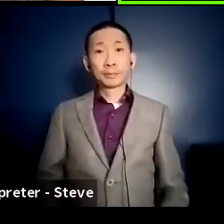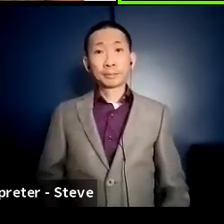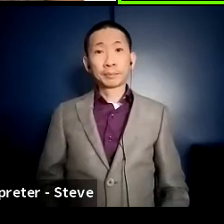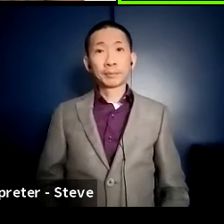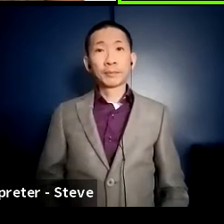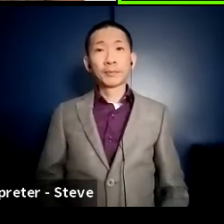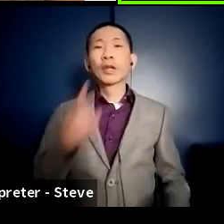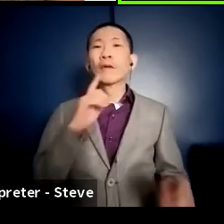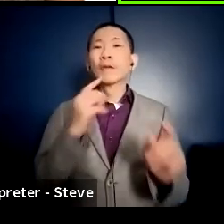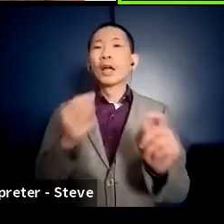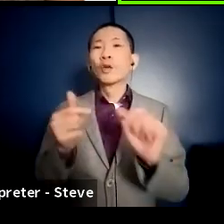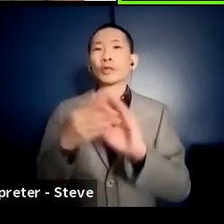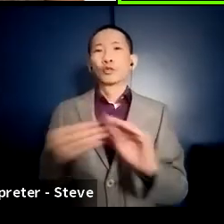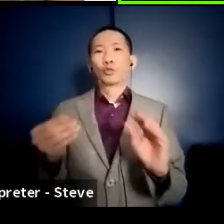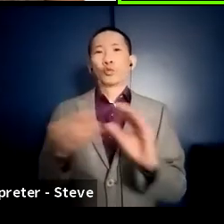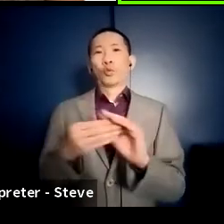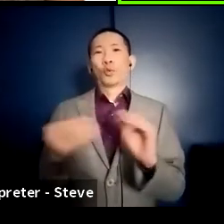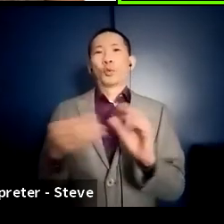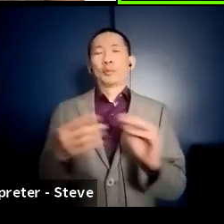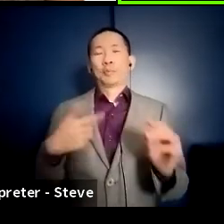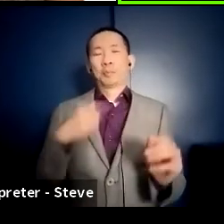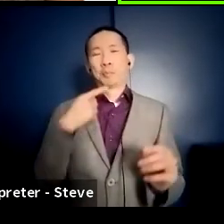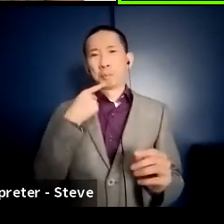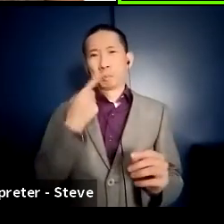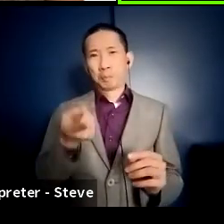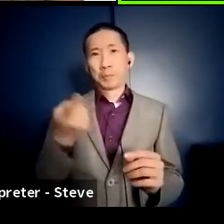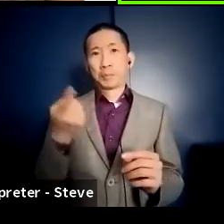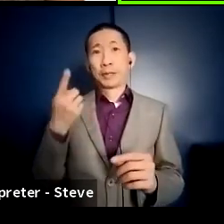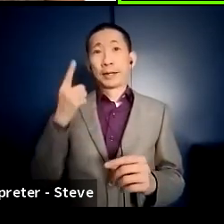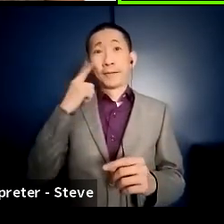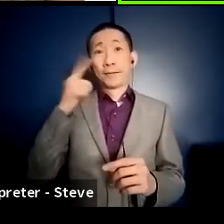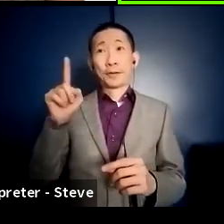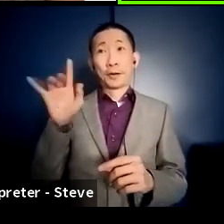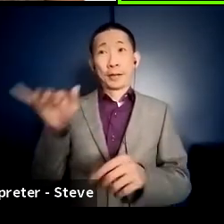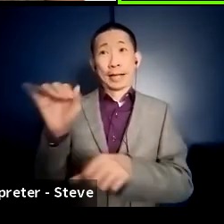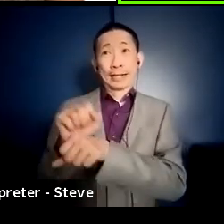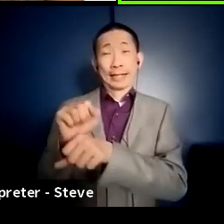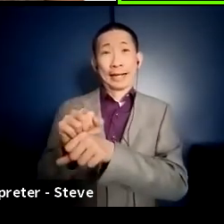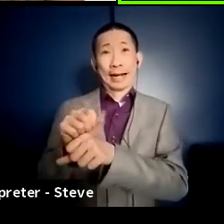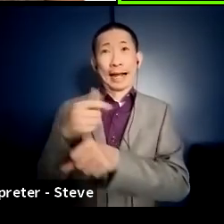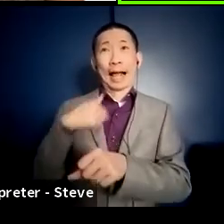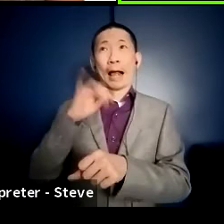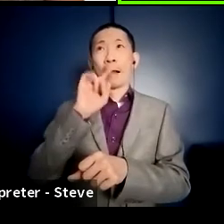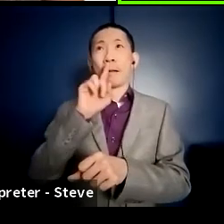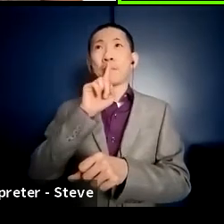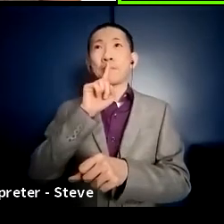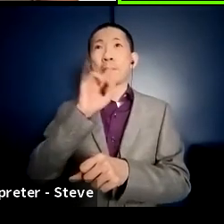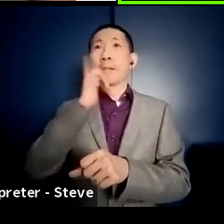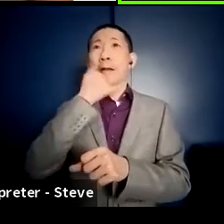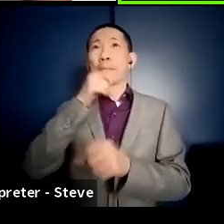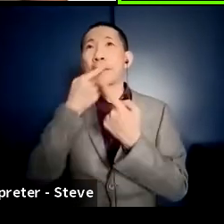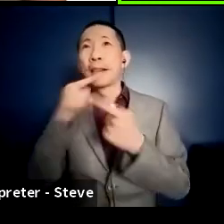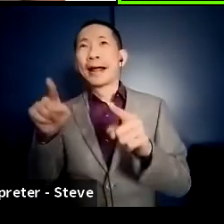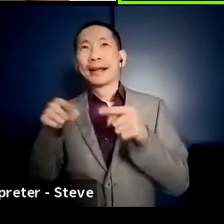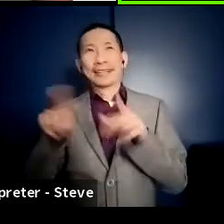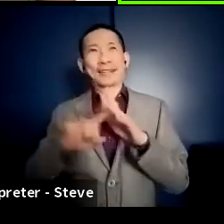quick anecdote that I'll share. For the job I was supposed to, I accidentally almost announced that I wasn't supposed to at the